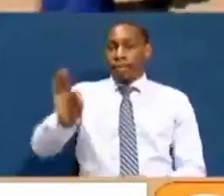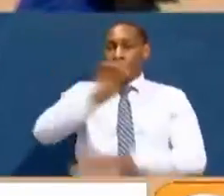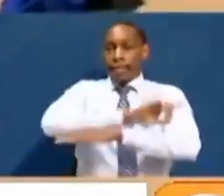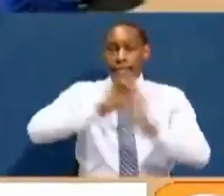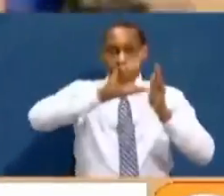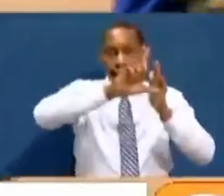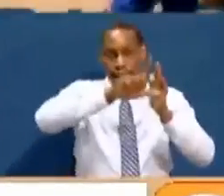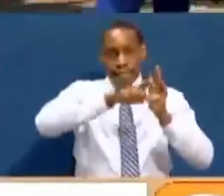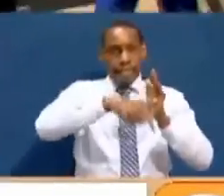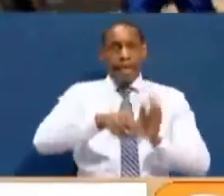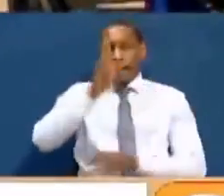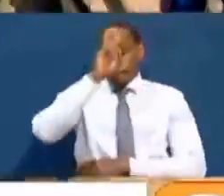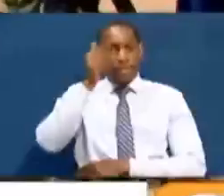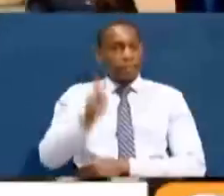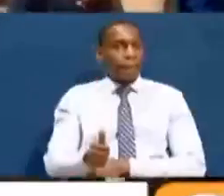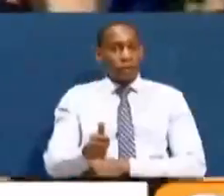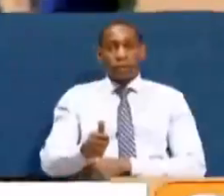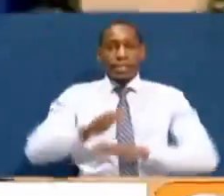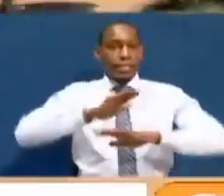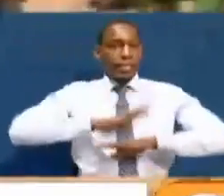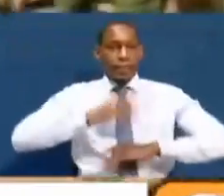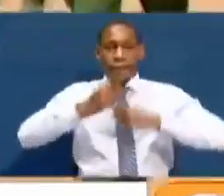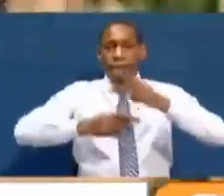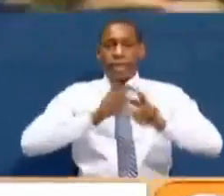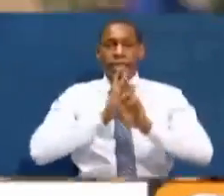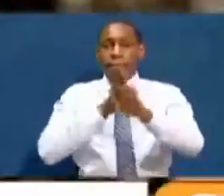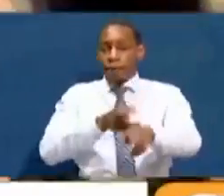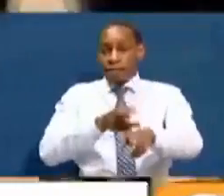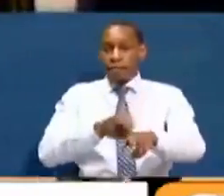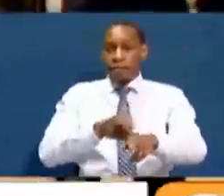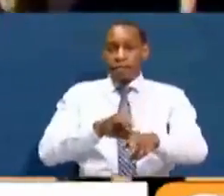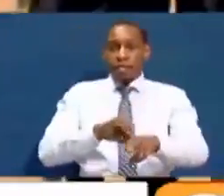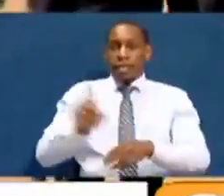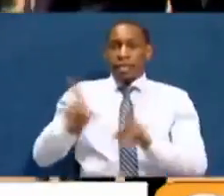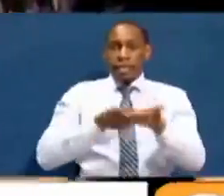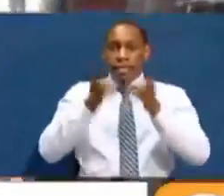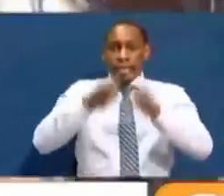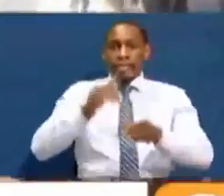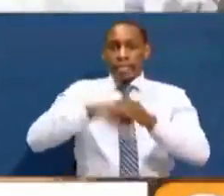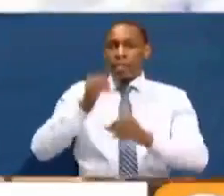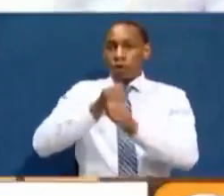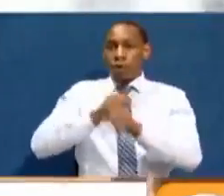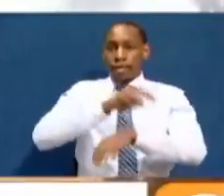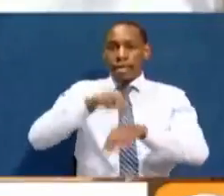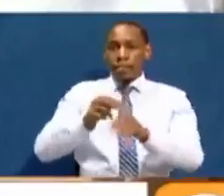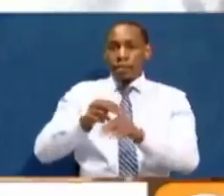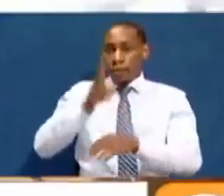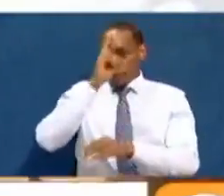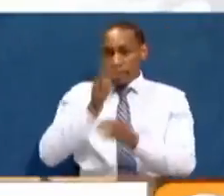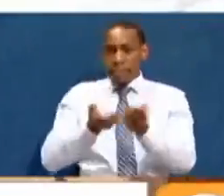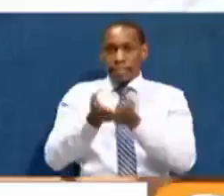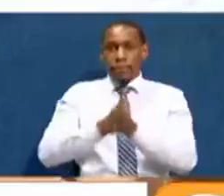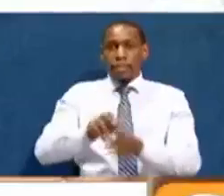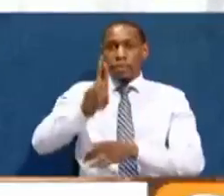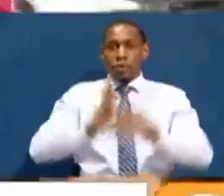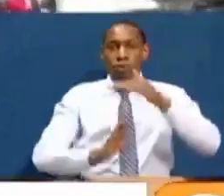3 days later, however, police are yet to give satisfactory progress, reports the Director of Internal Affairs in the National Police Service and two senior